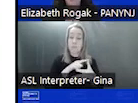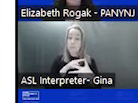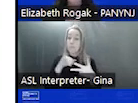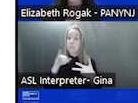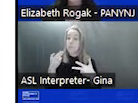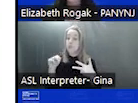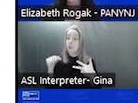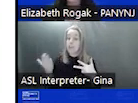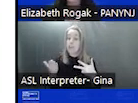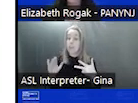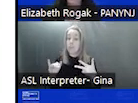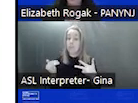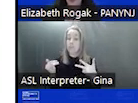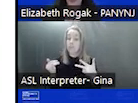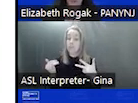evening?